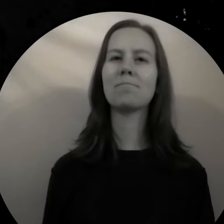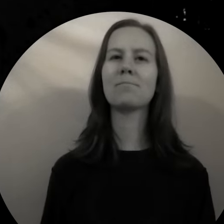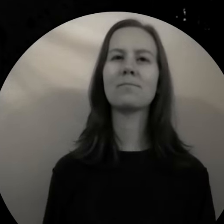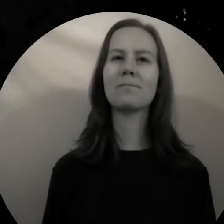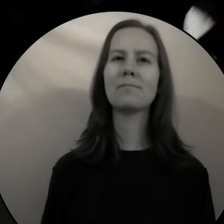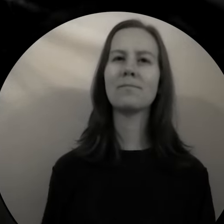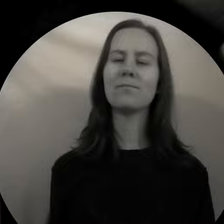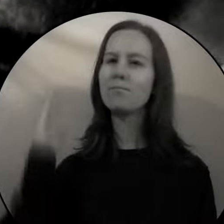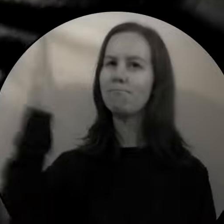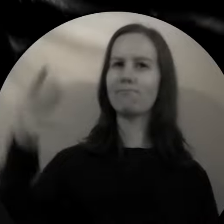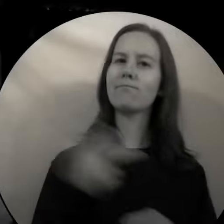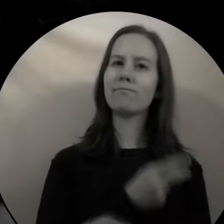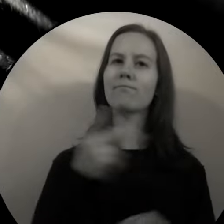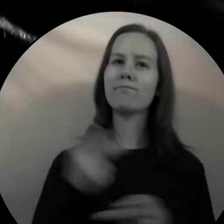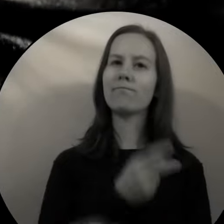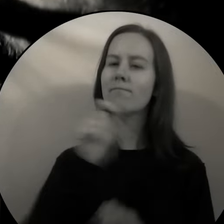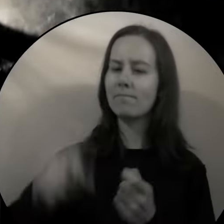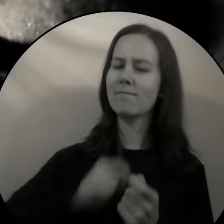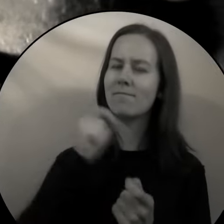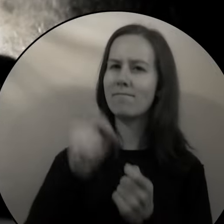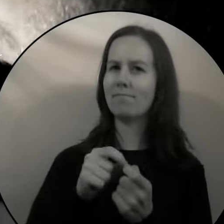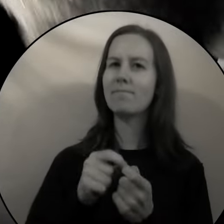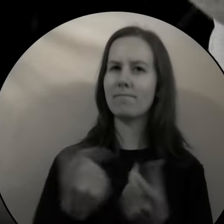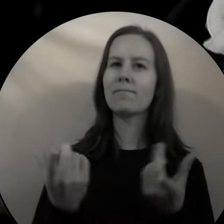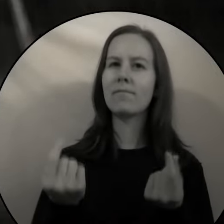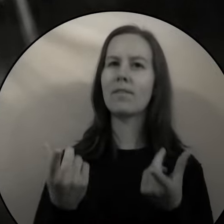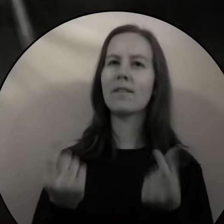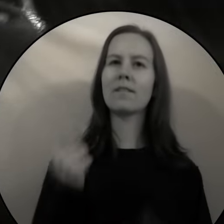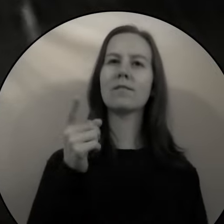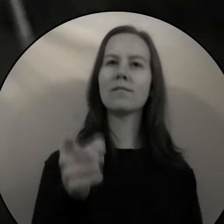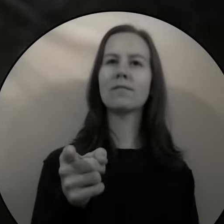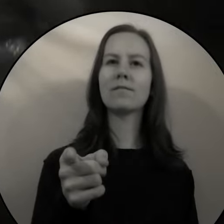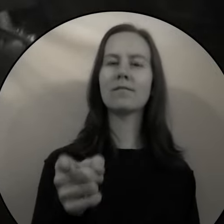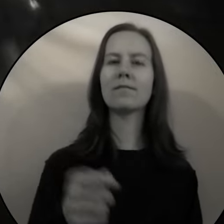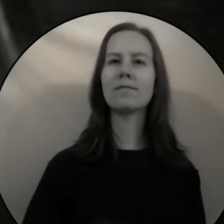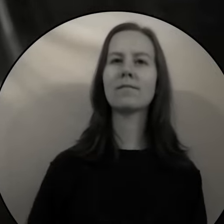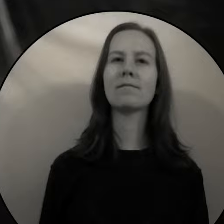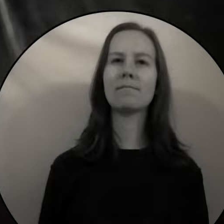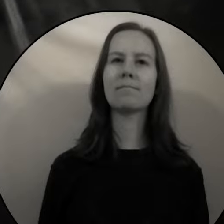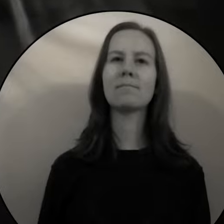too when they will figure out exactly what it is that you